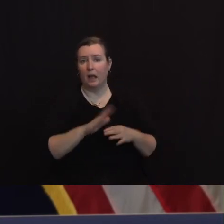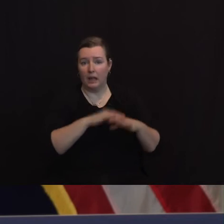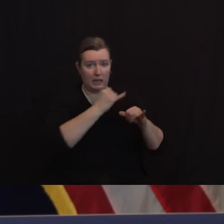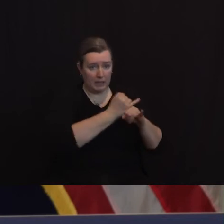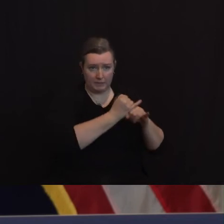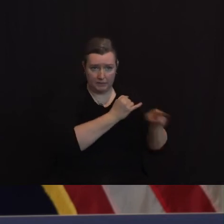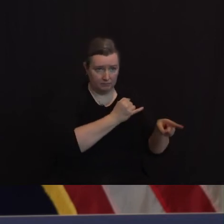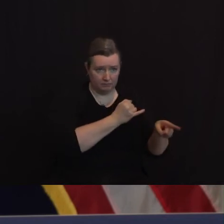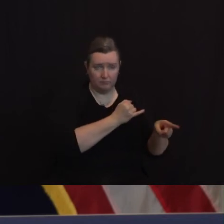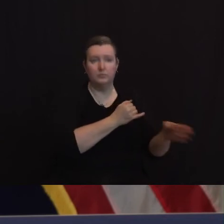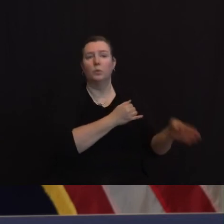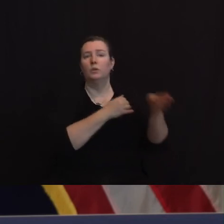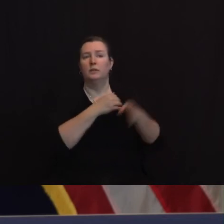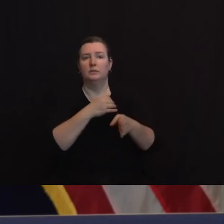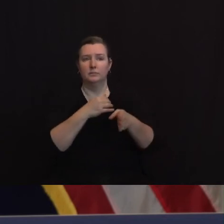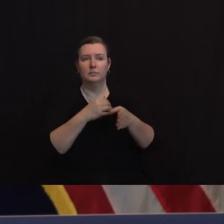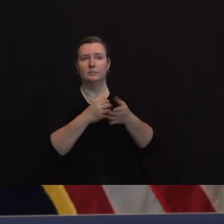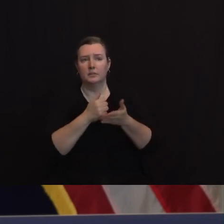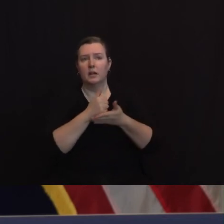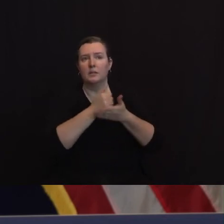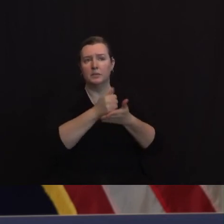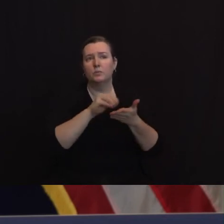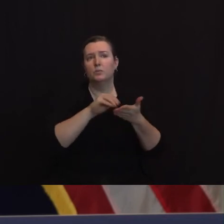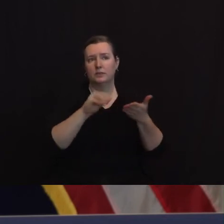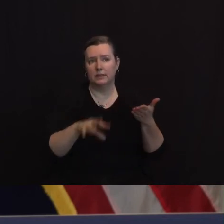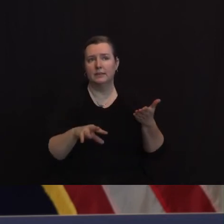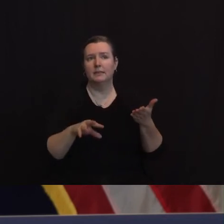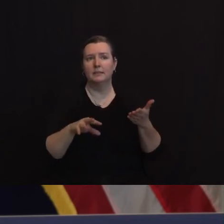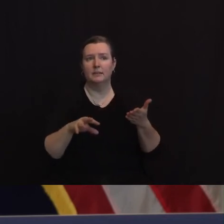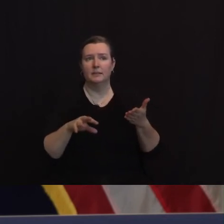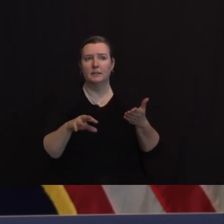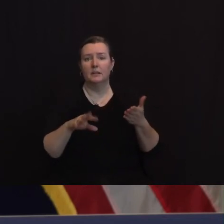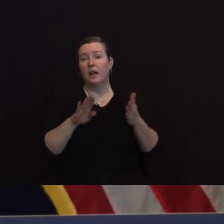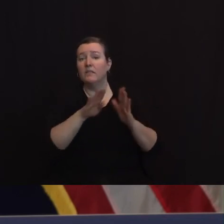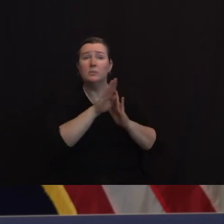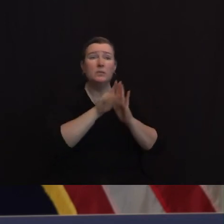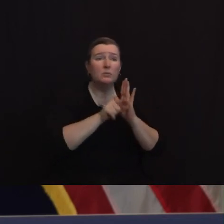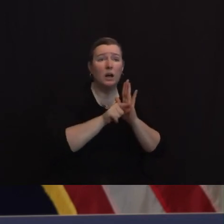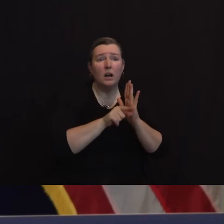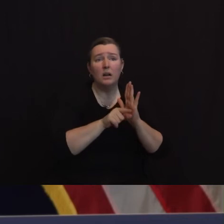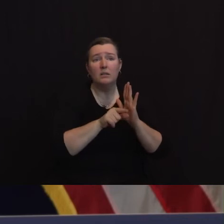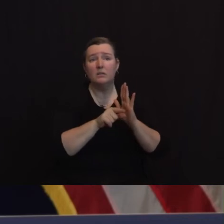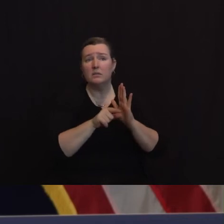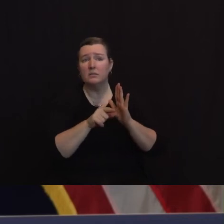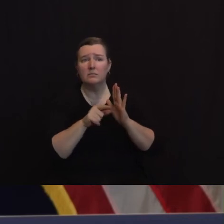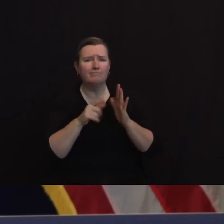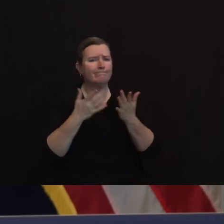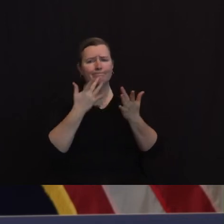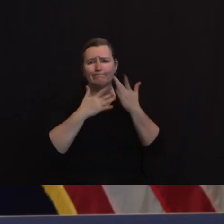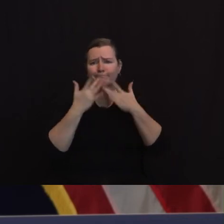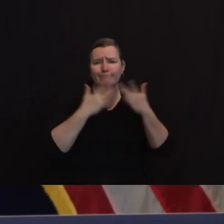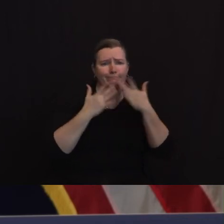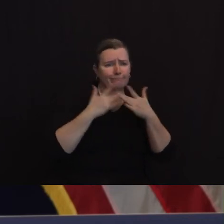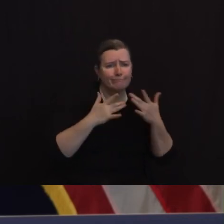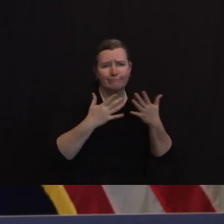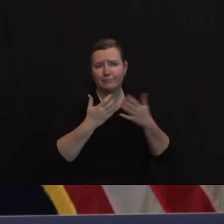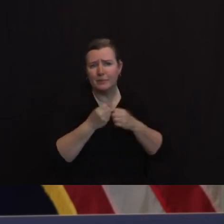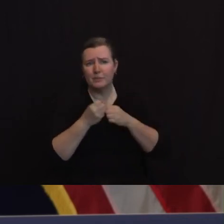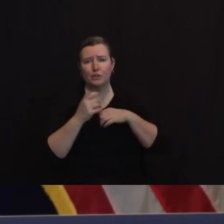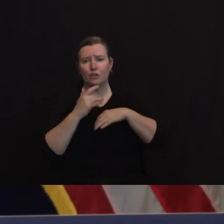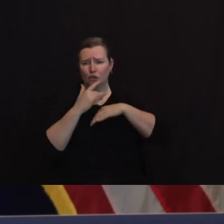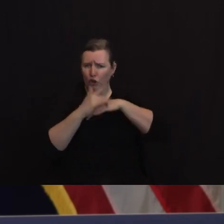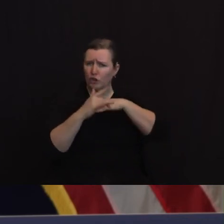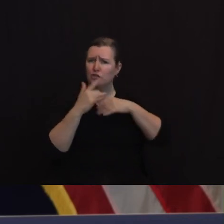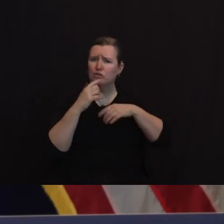students from disadvantaged backgrounds get early exposure to college and ensure they succeed in their academic pursuits.